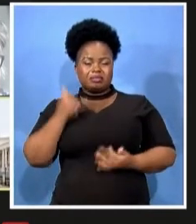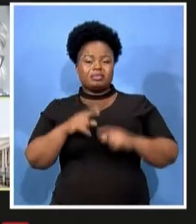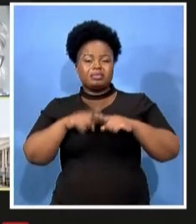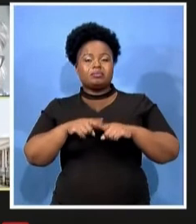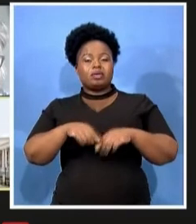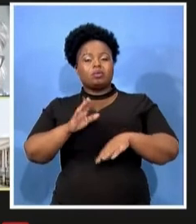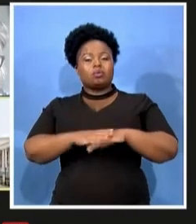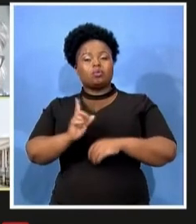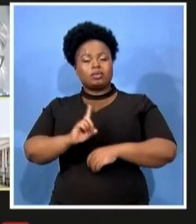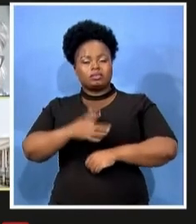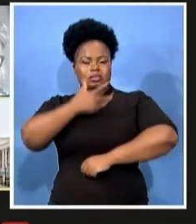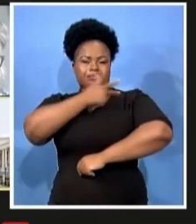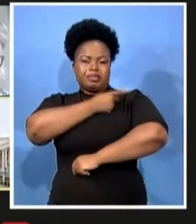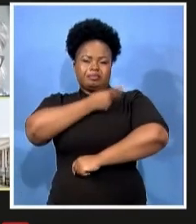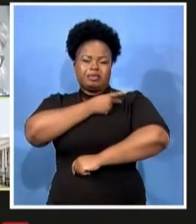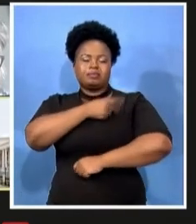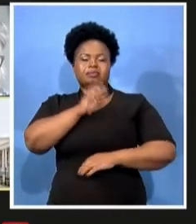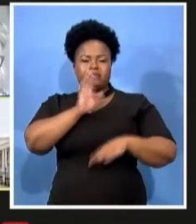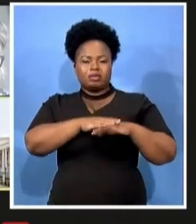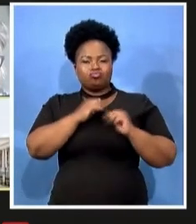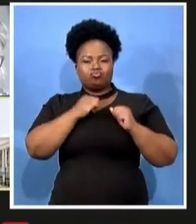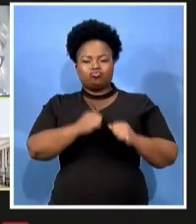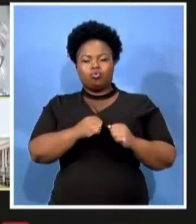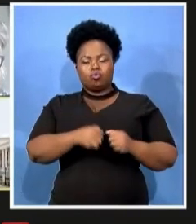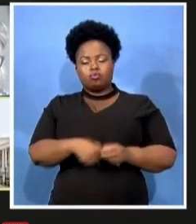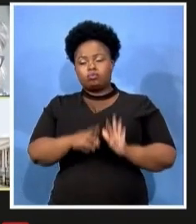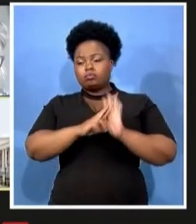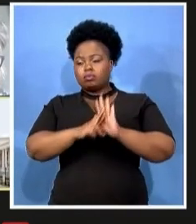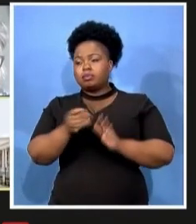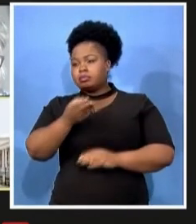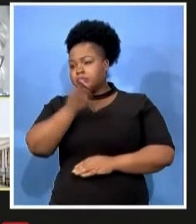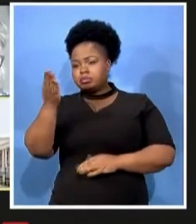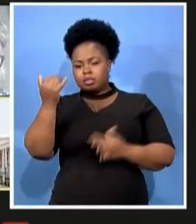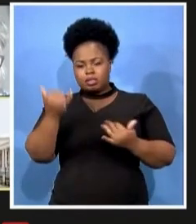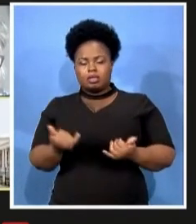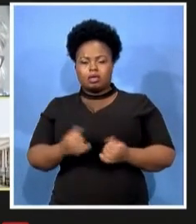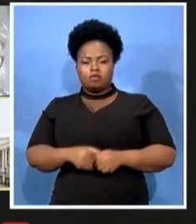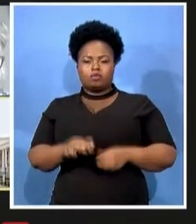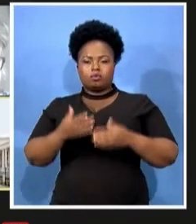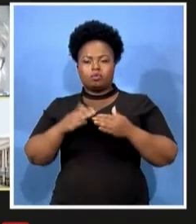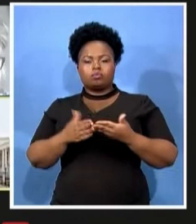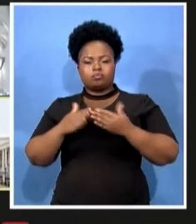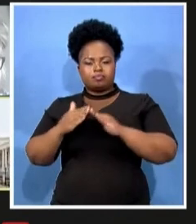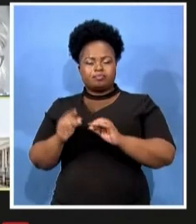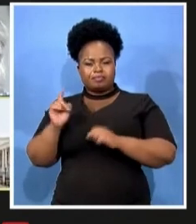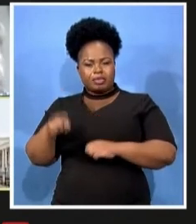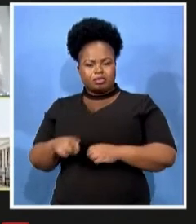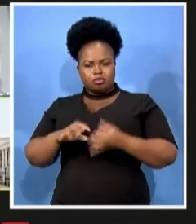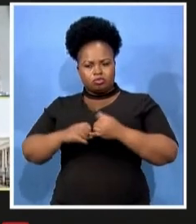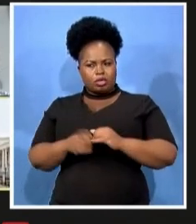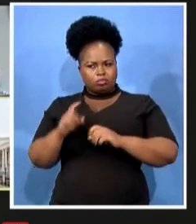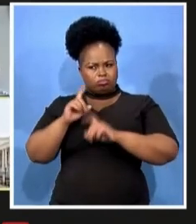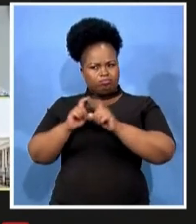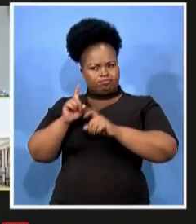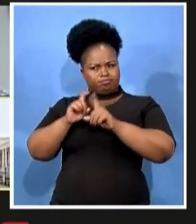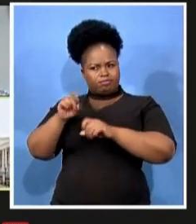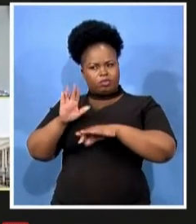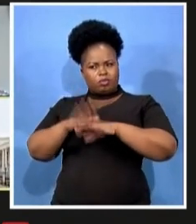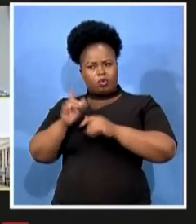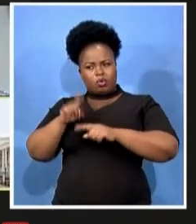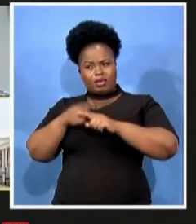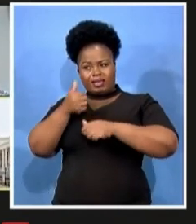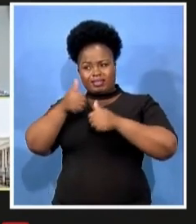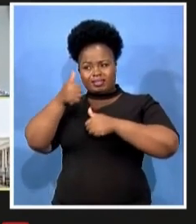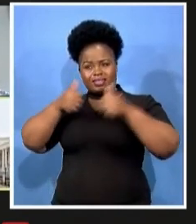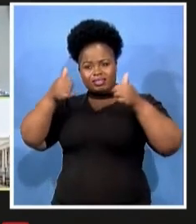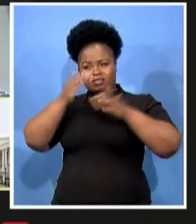public representative through committee work to interrogate the work of the executive and ensure that the rollout of COVID-19